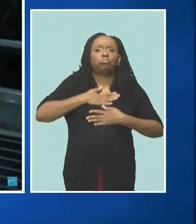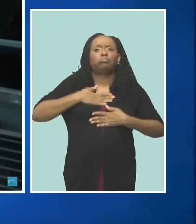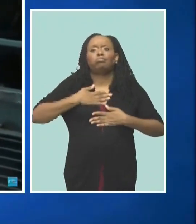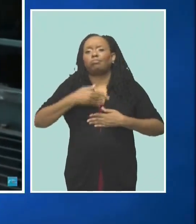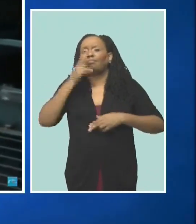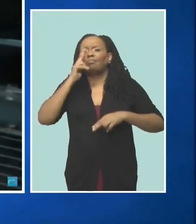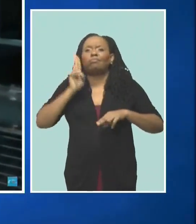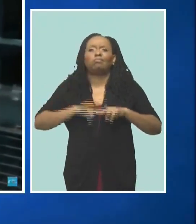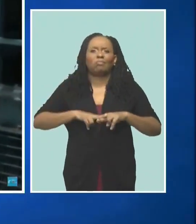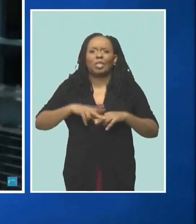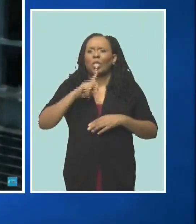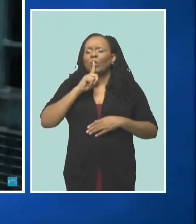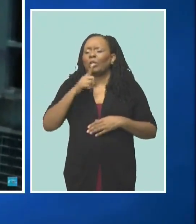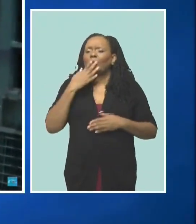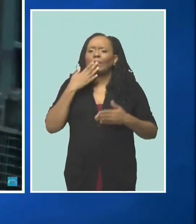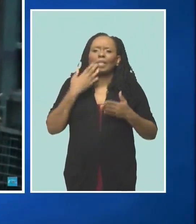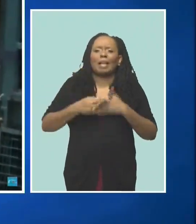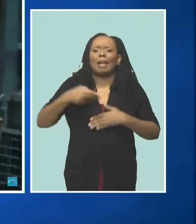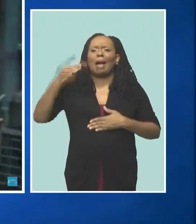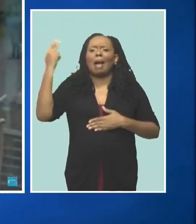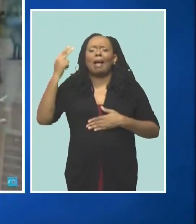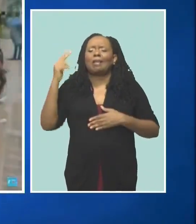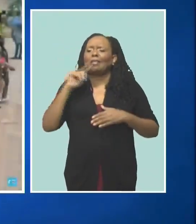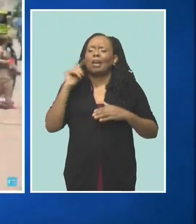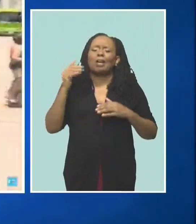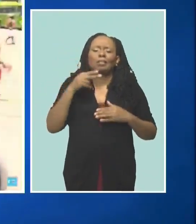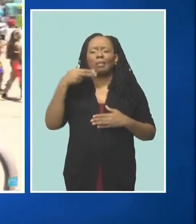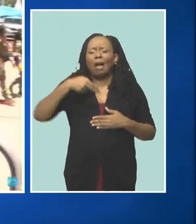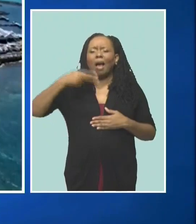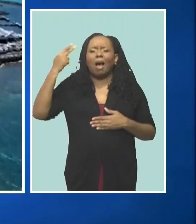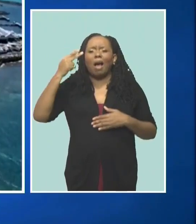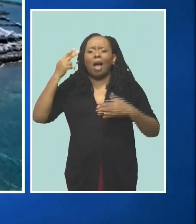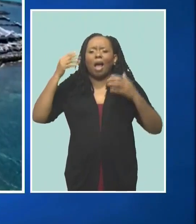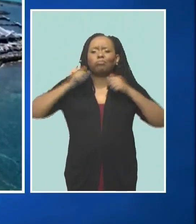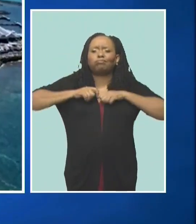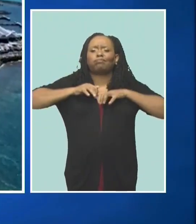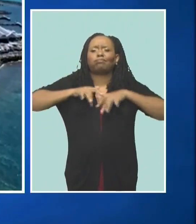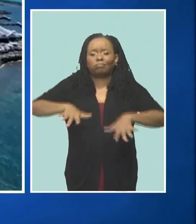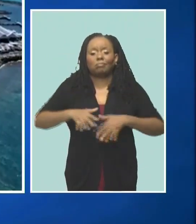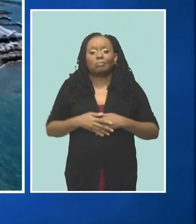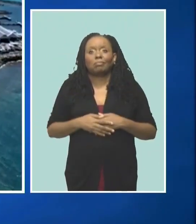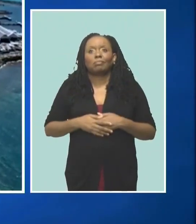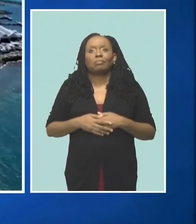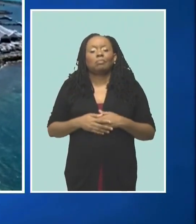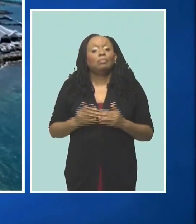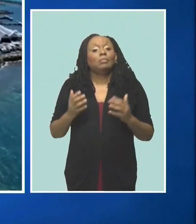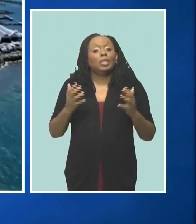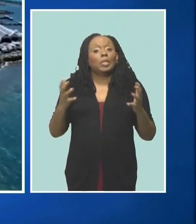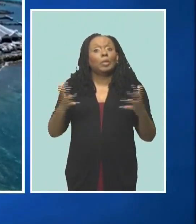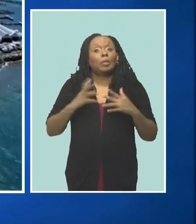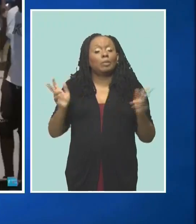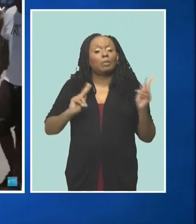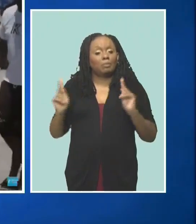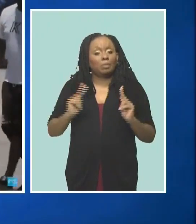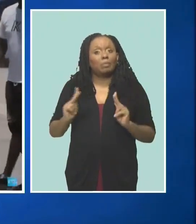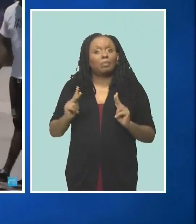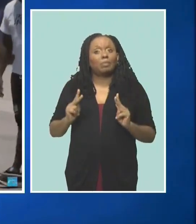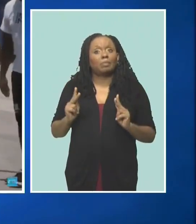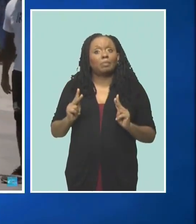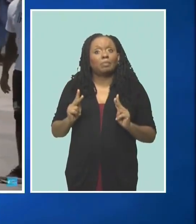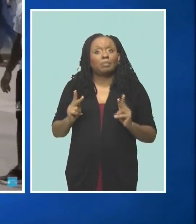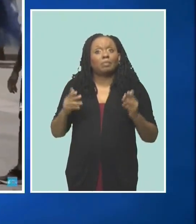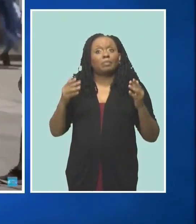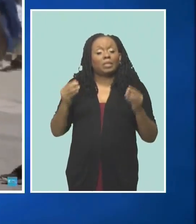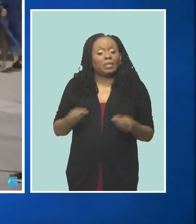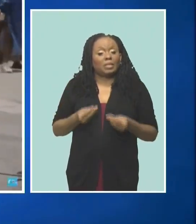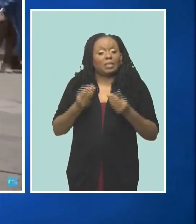festival on a high. This year, 50 years. She wants Barbadians to give the new route a chance. I think we have the perfect blend,